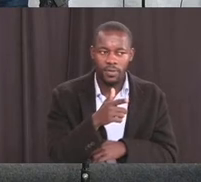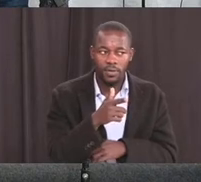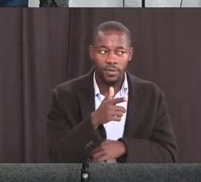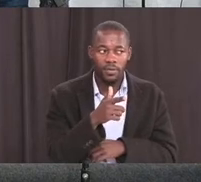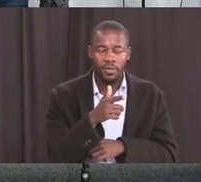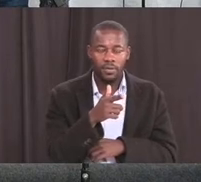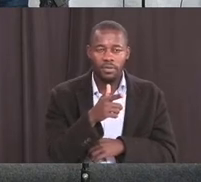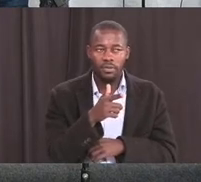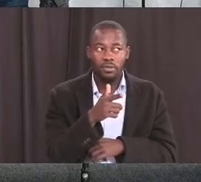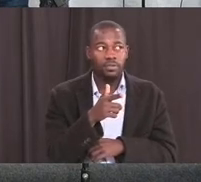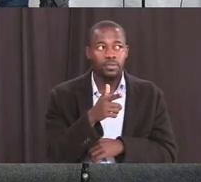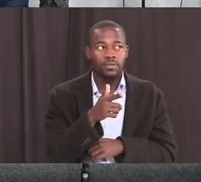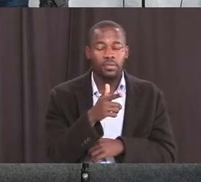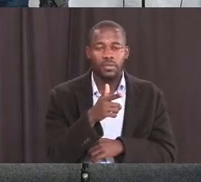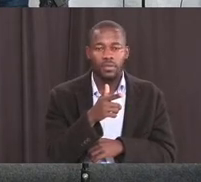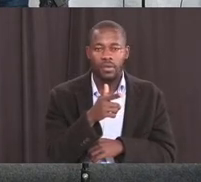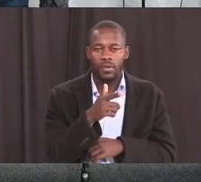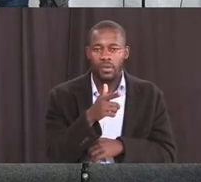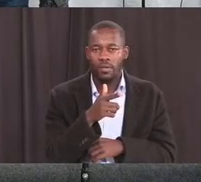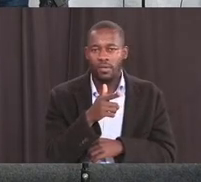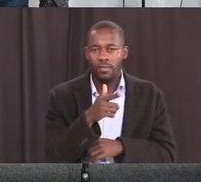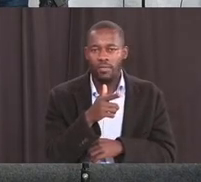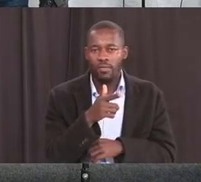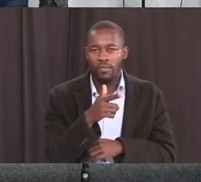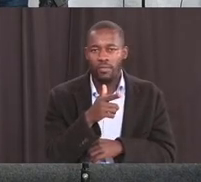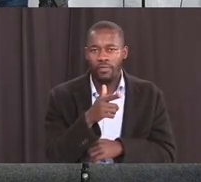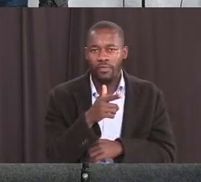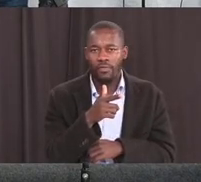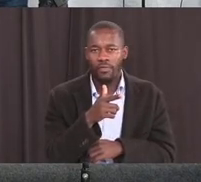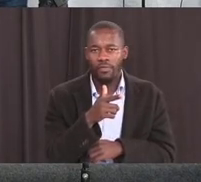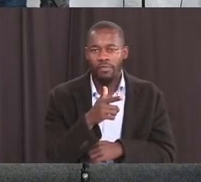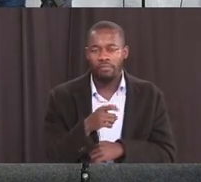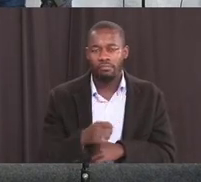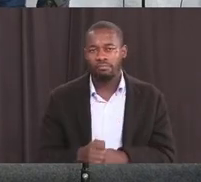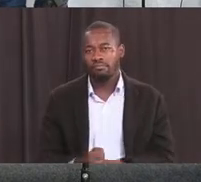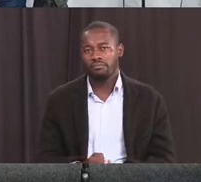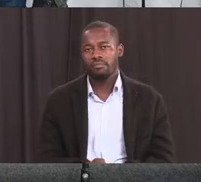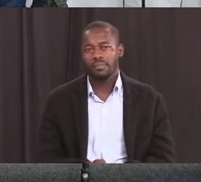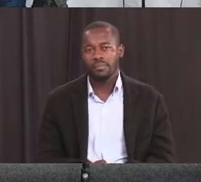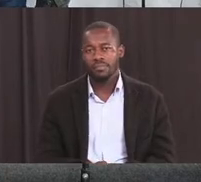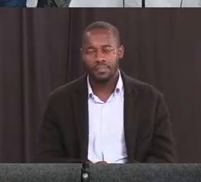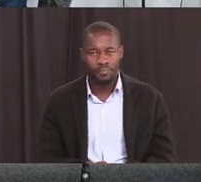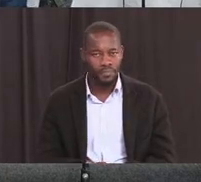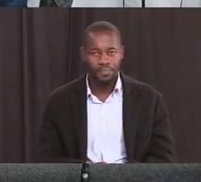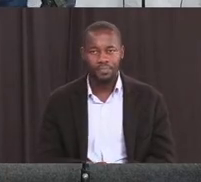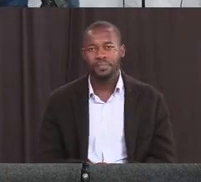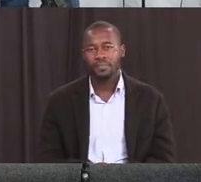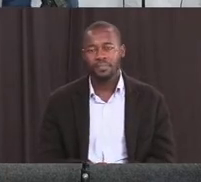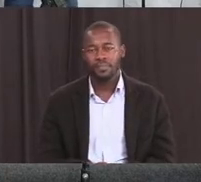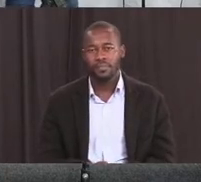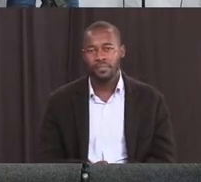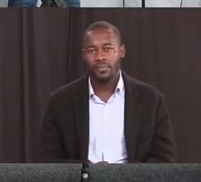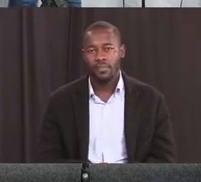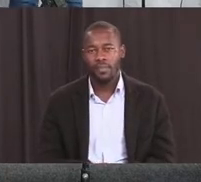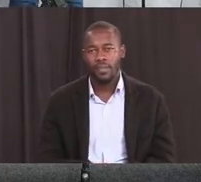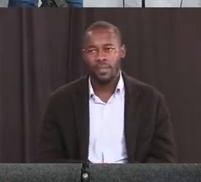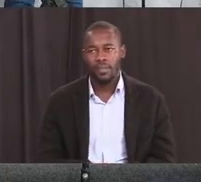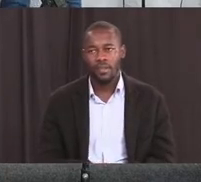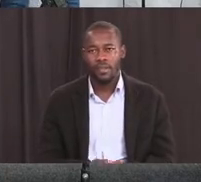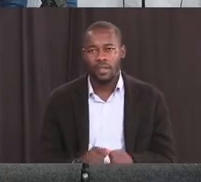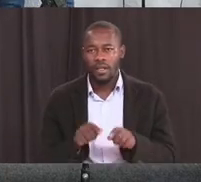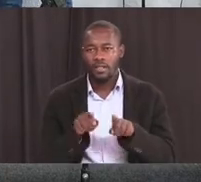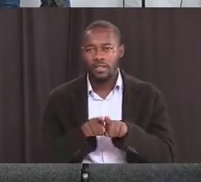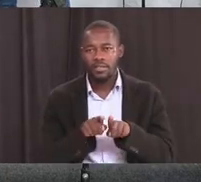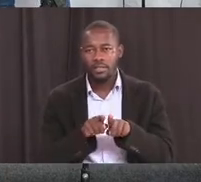was, and he called Lazarus forth, and Lazarus rose, and Lazarus was still wrapped. He